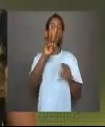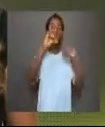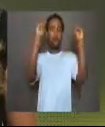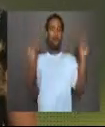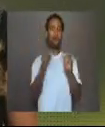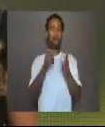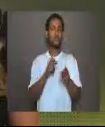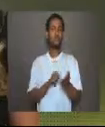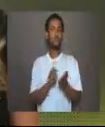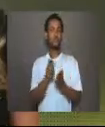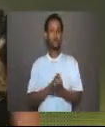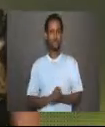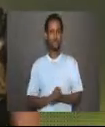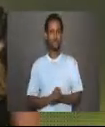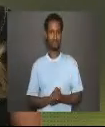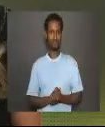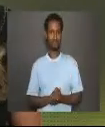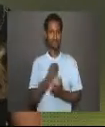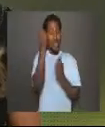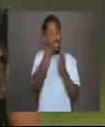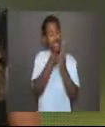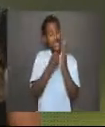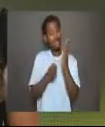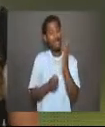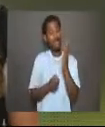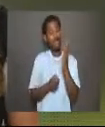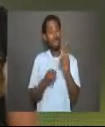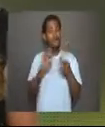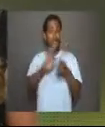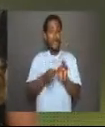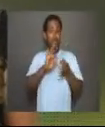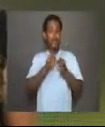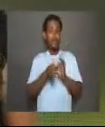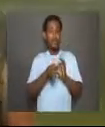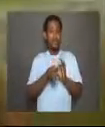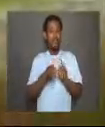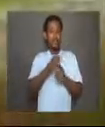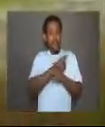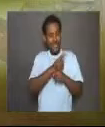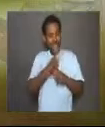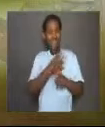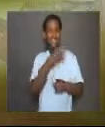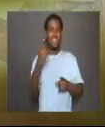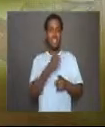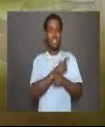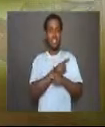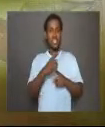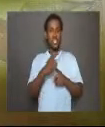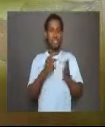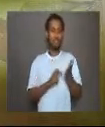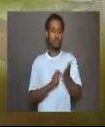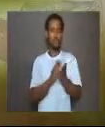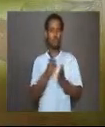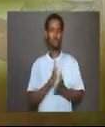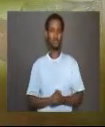Write down a definition for direct and indirect democracy. Do your